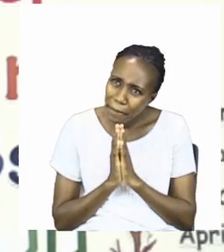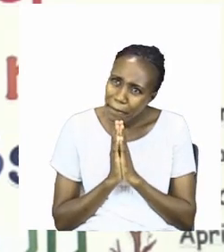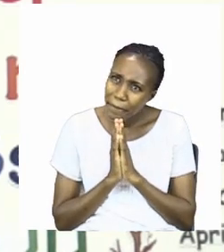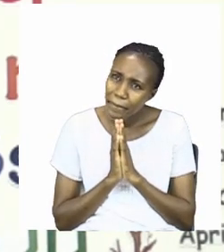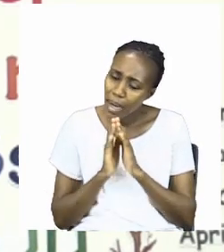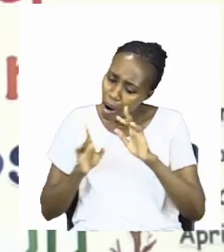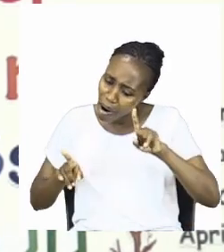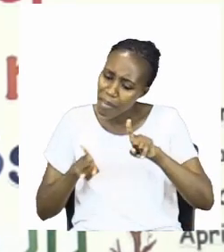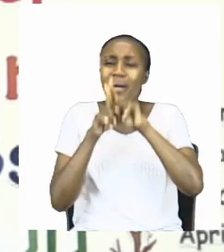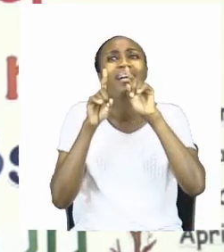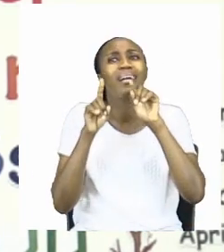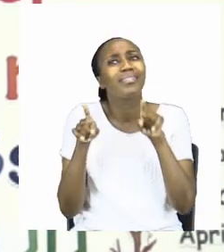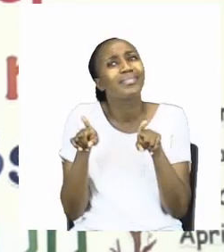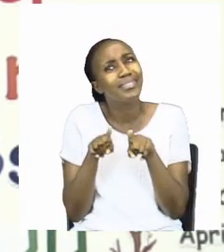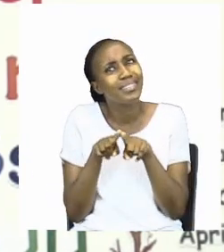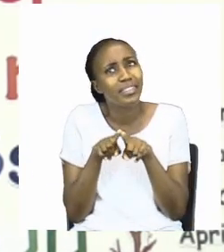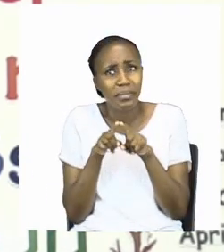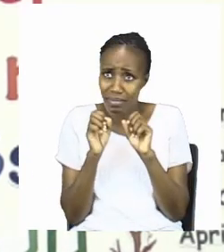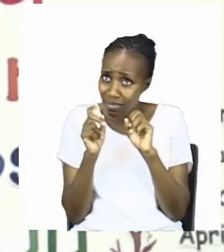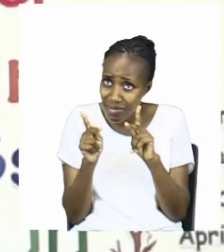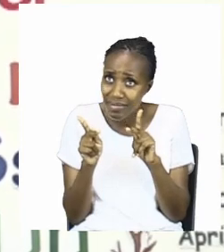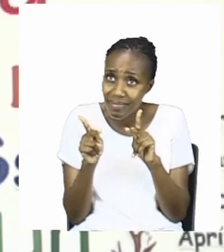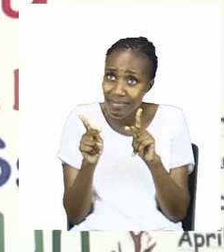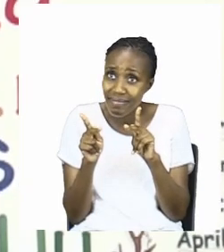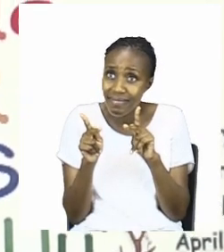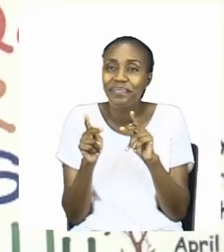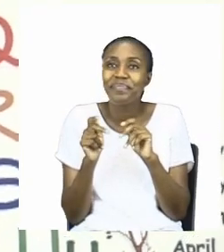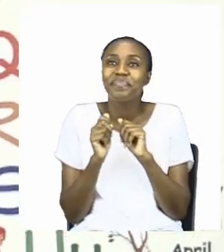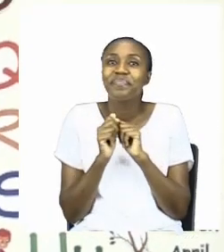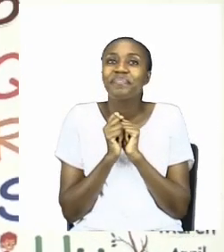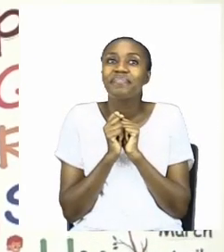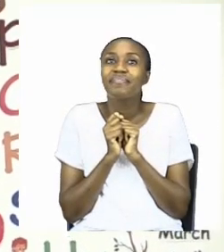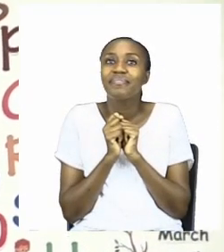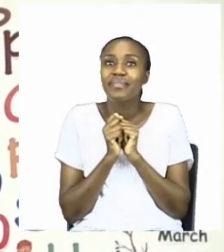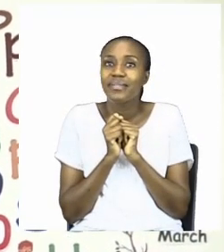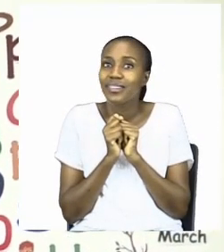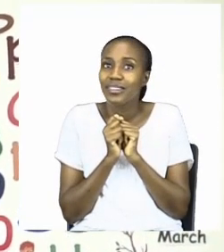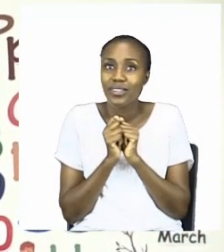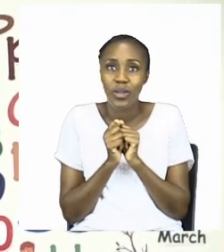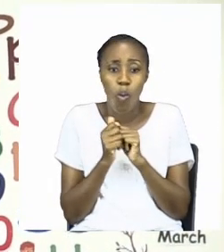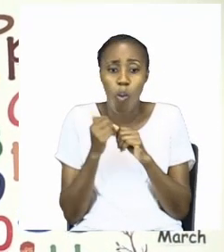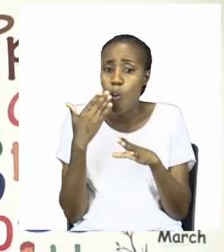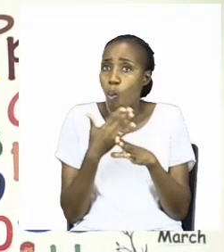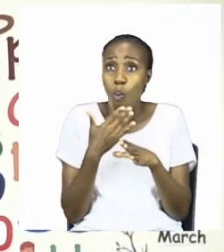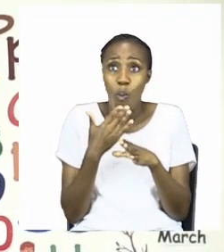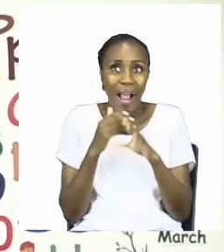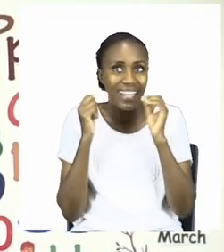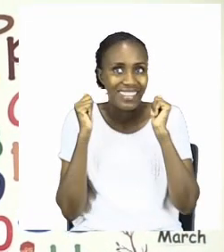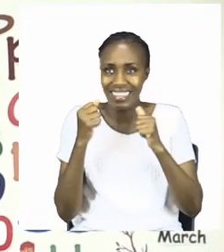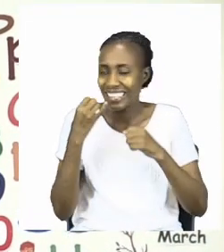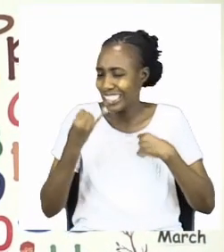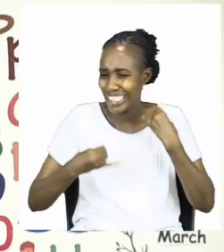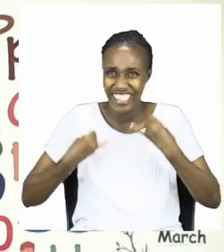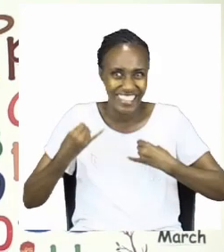match the correct fruit with the correct tree. Now I know that you will have lots and lots of fun finishing this